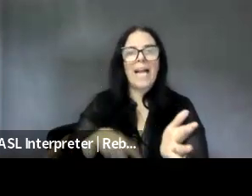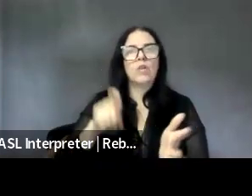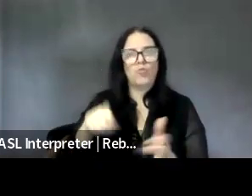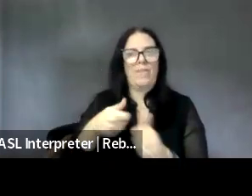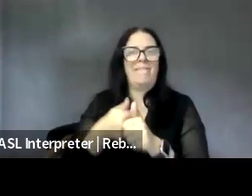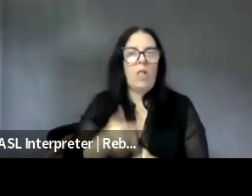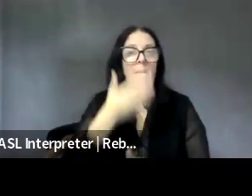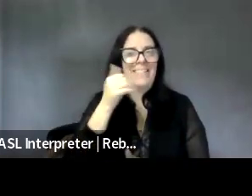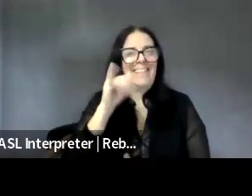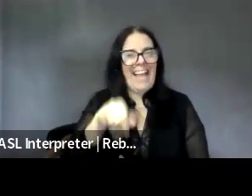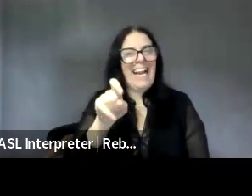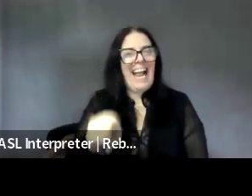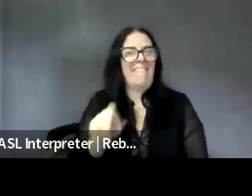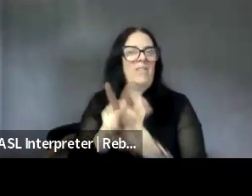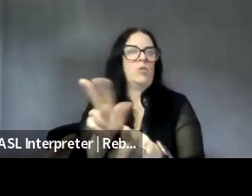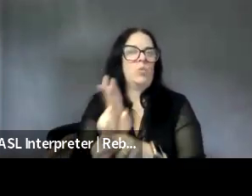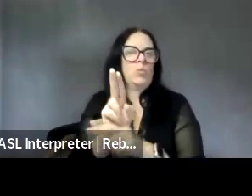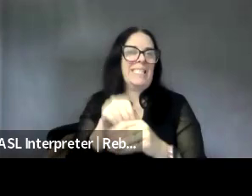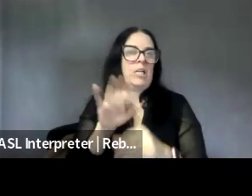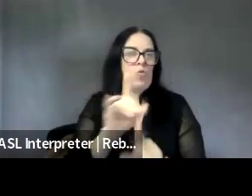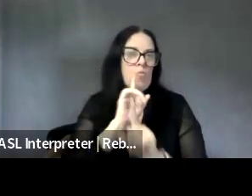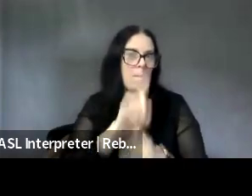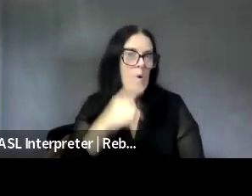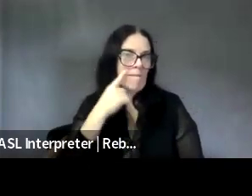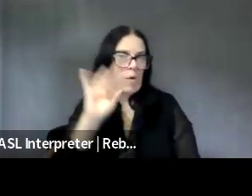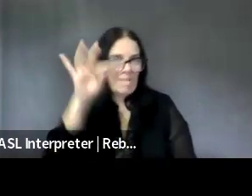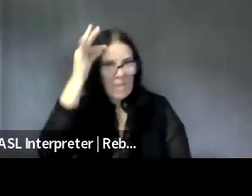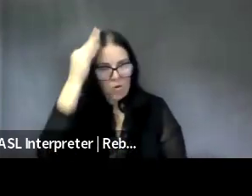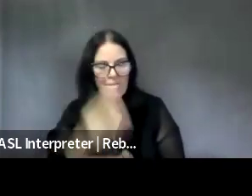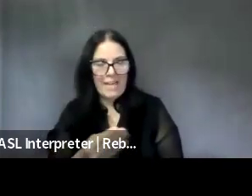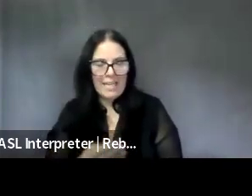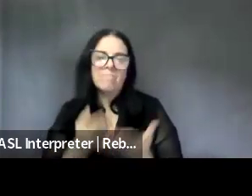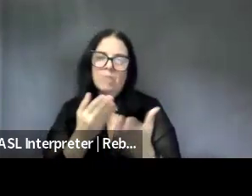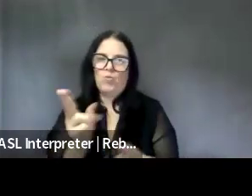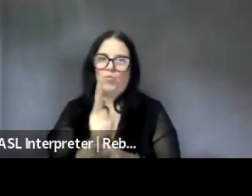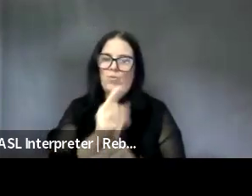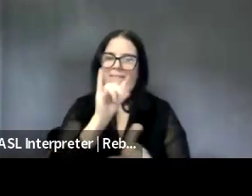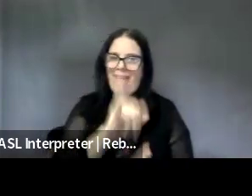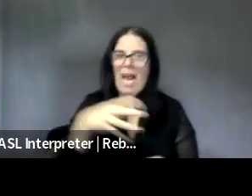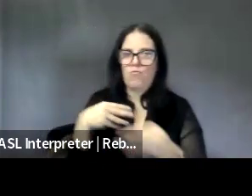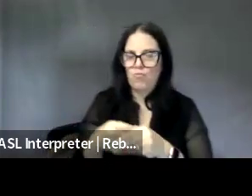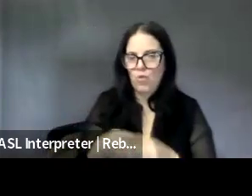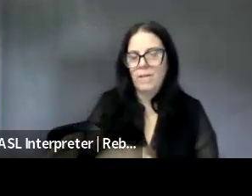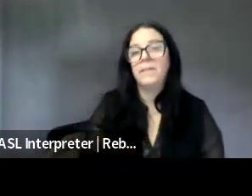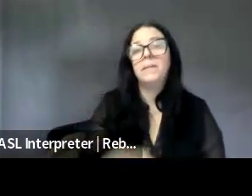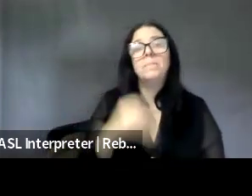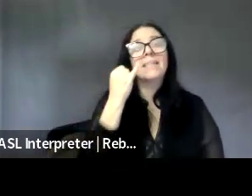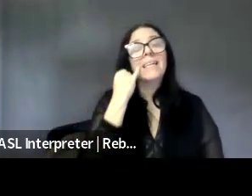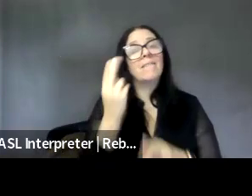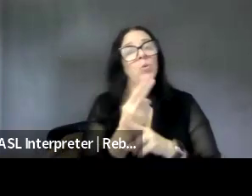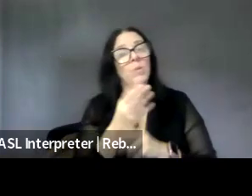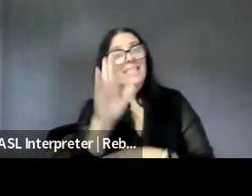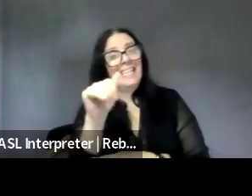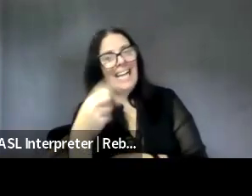that's what you have to use in your reporting for your federal funding. So if you're using a cash basis, we probably